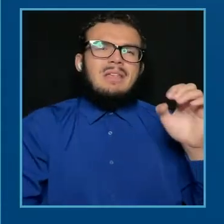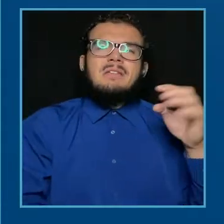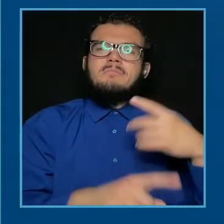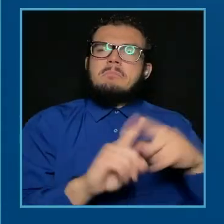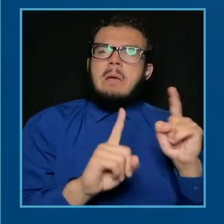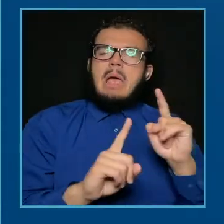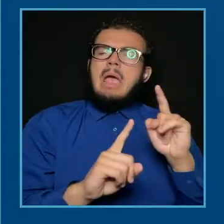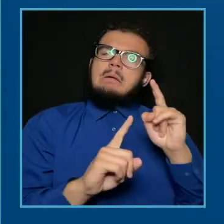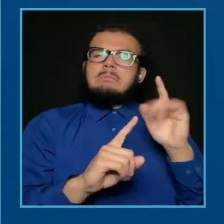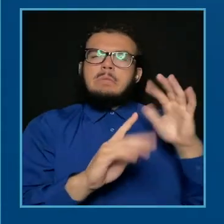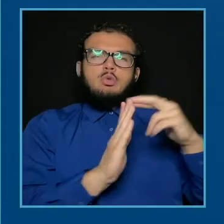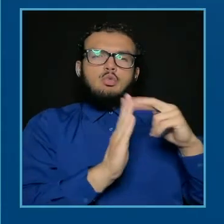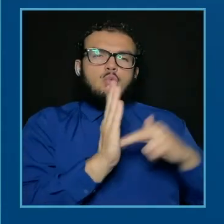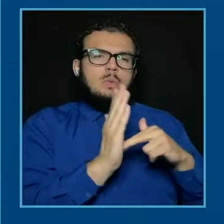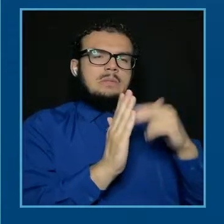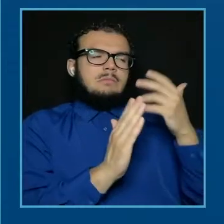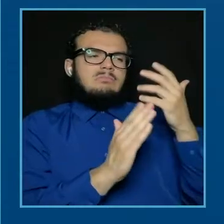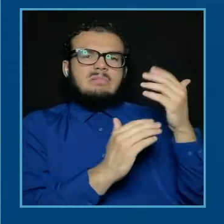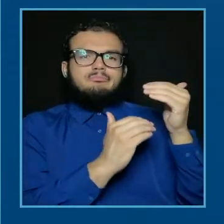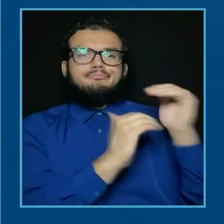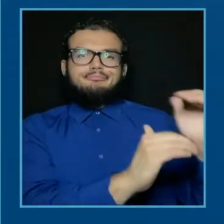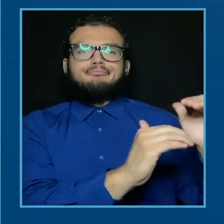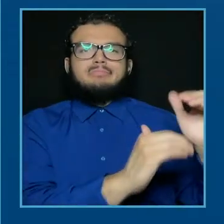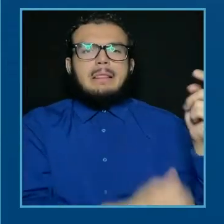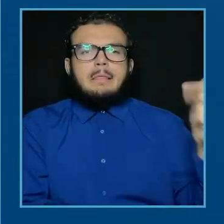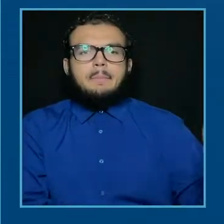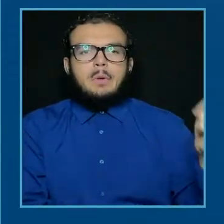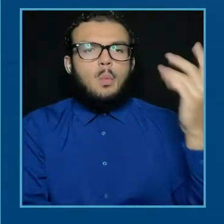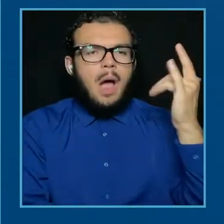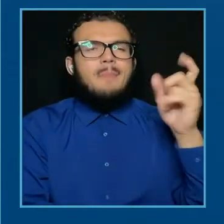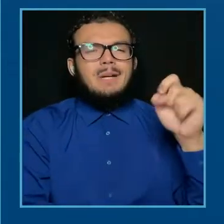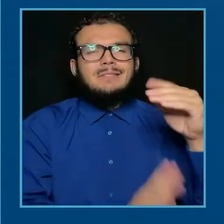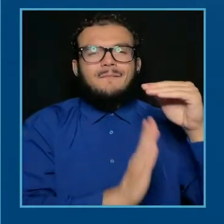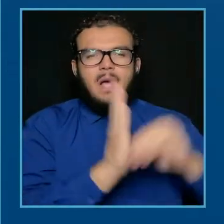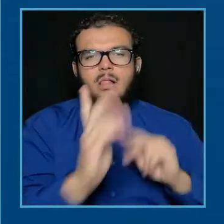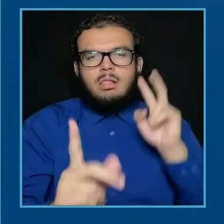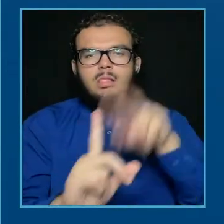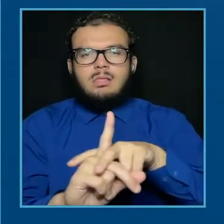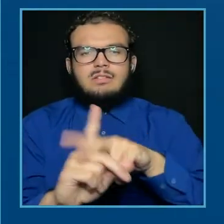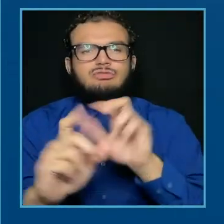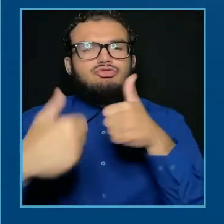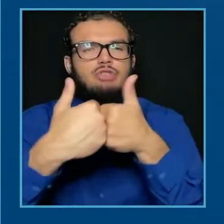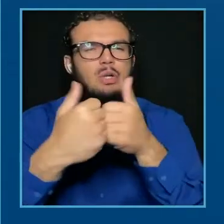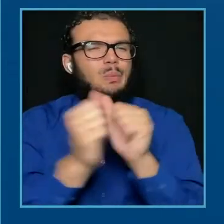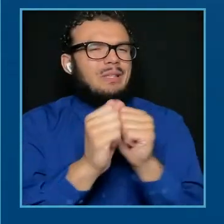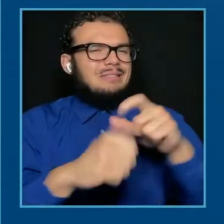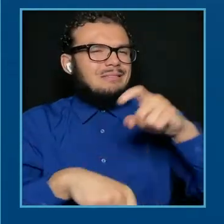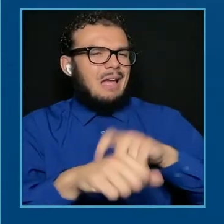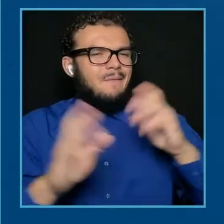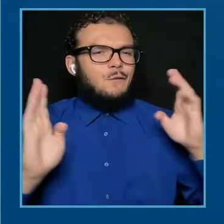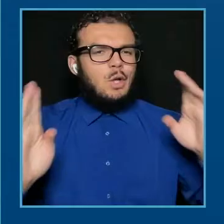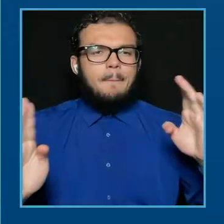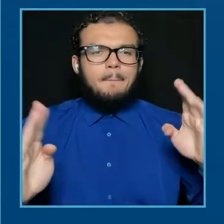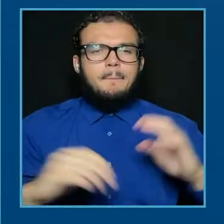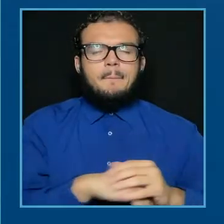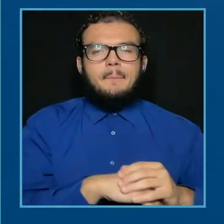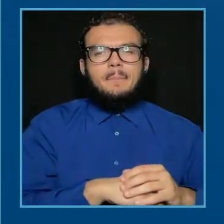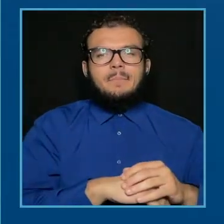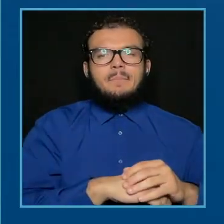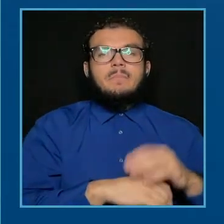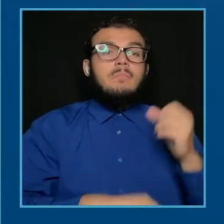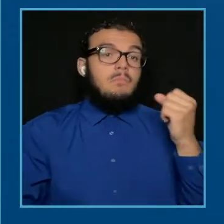a bit with having to file a challenge within a certain amount of time, which Kaylin Freed did.